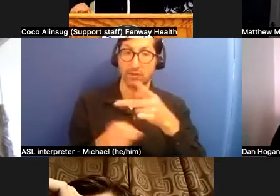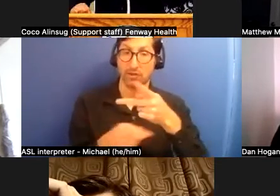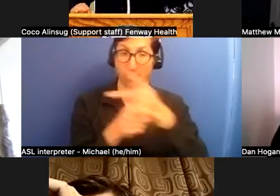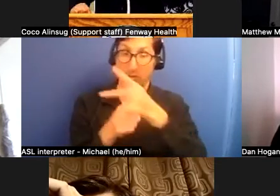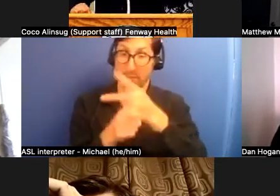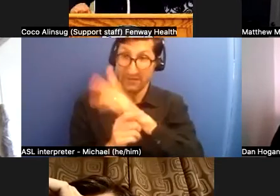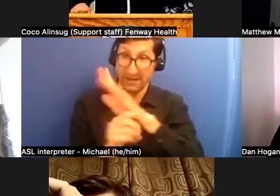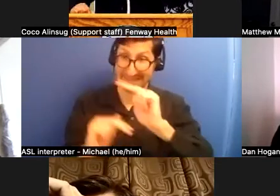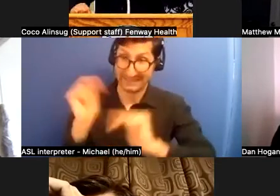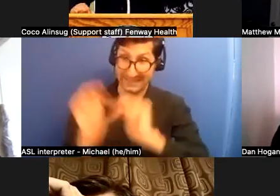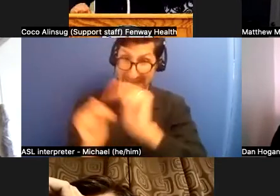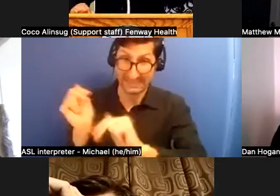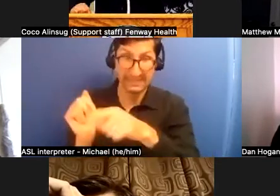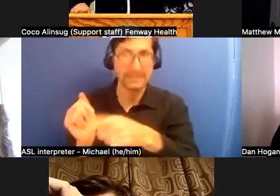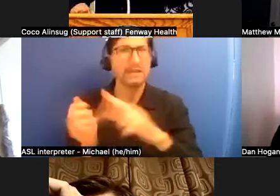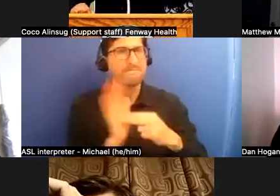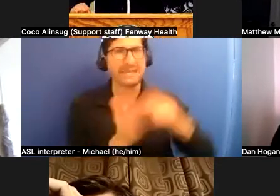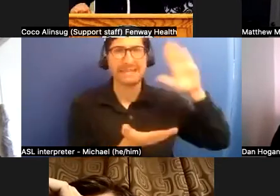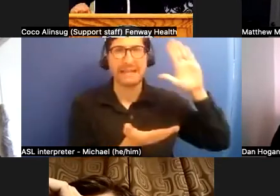going to.